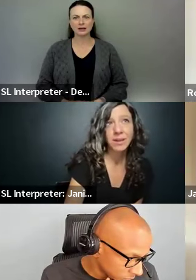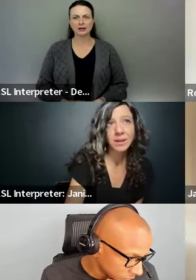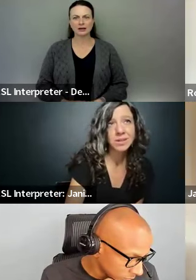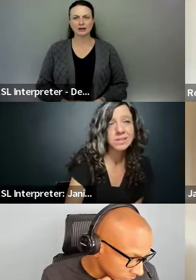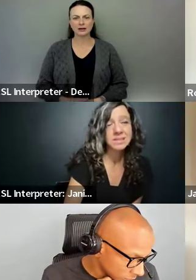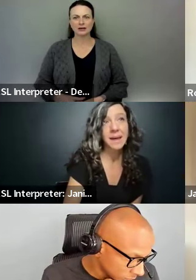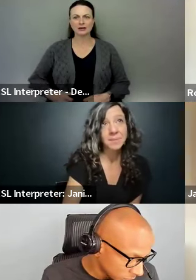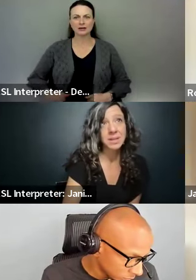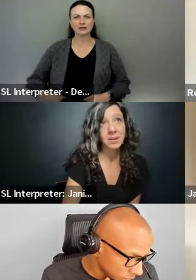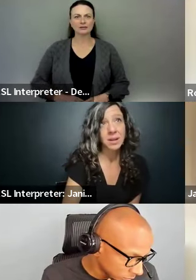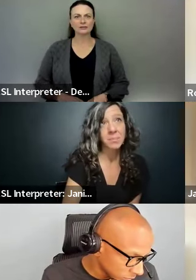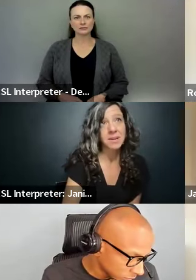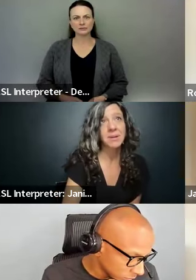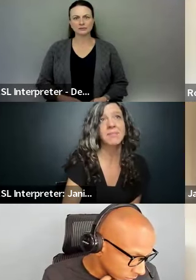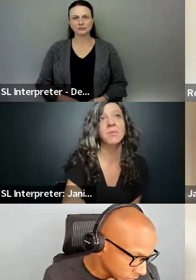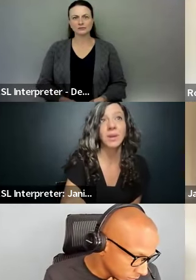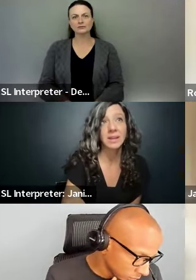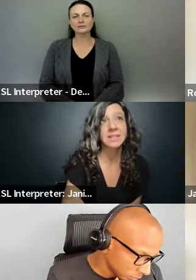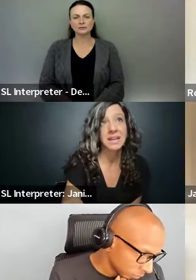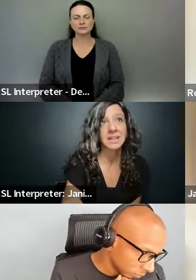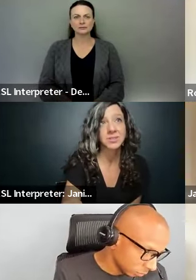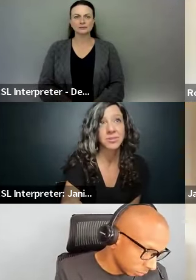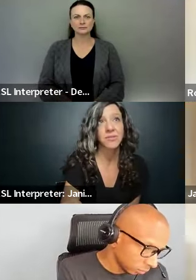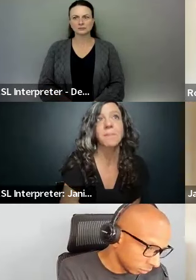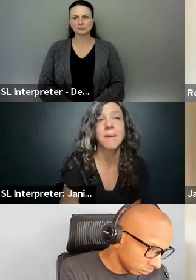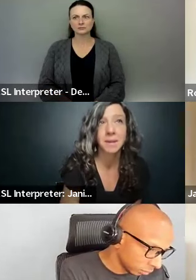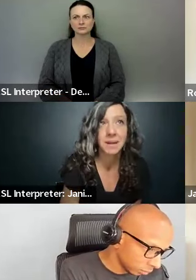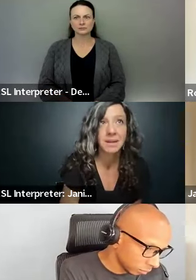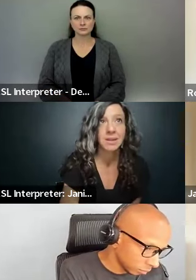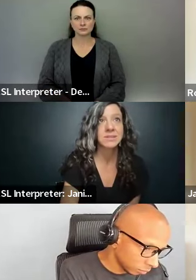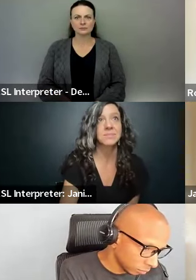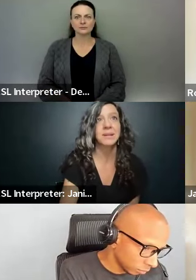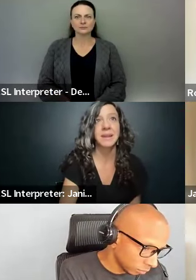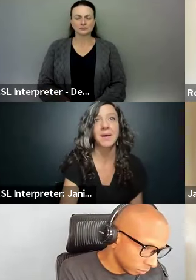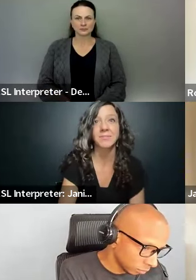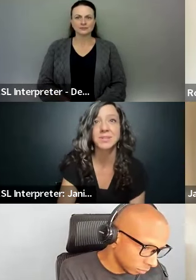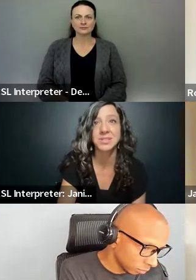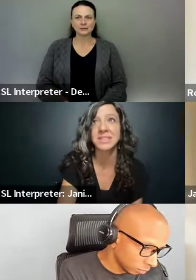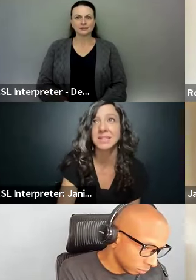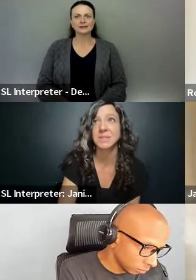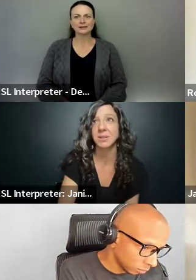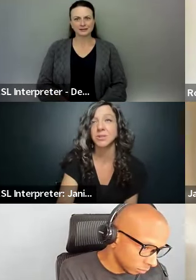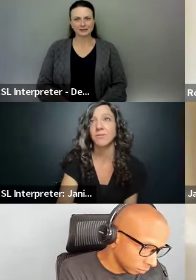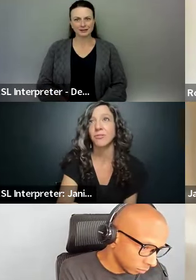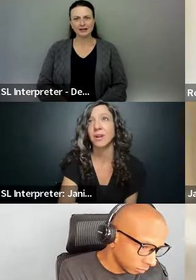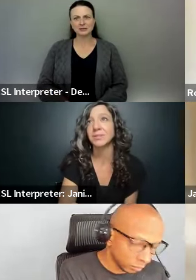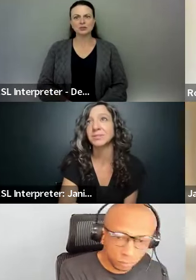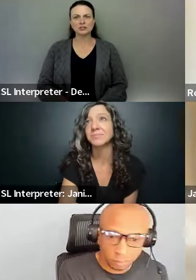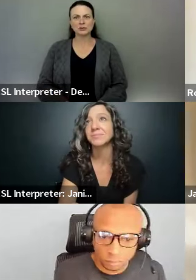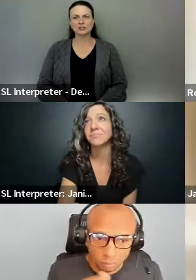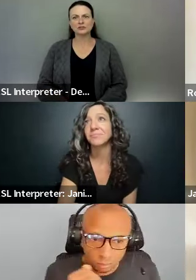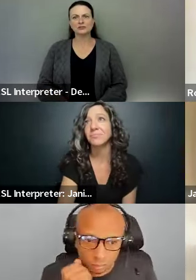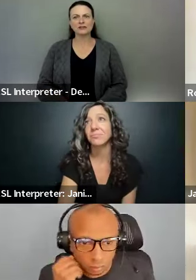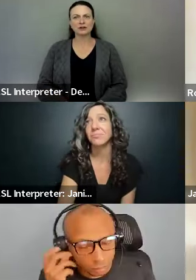for 4 years in that particular company, but I've been working in the tech industry for many, many years, but now I've been just in this particular job for awesome.